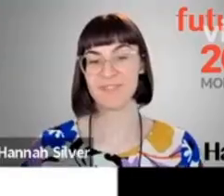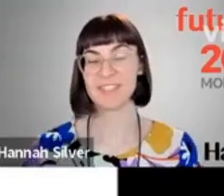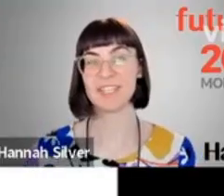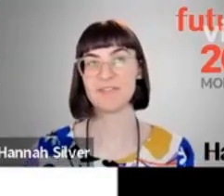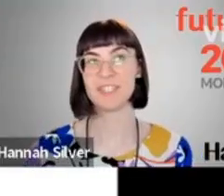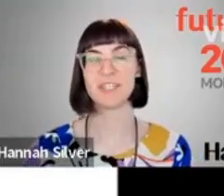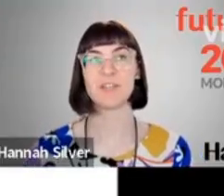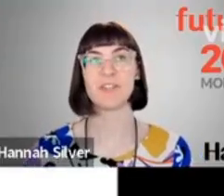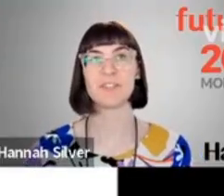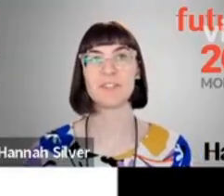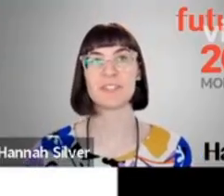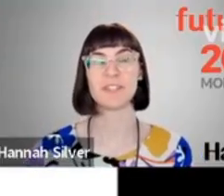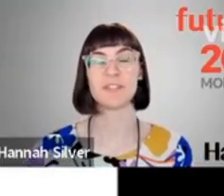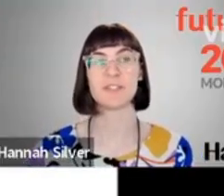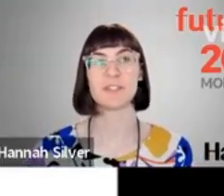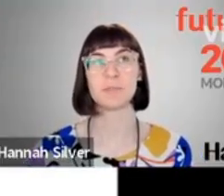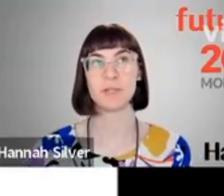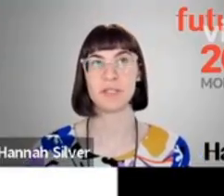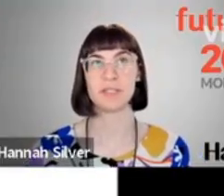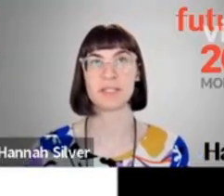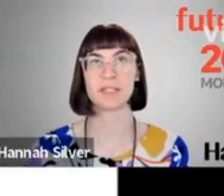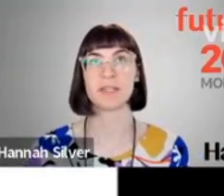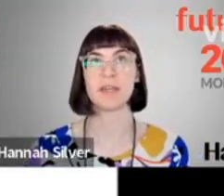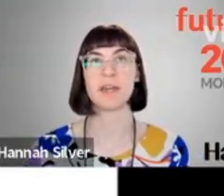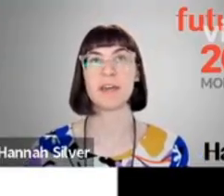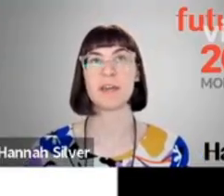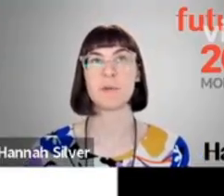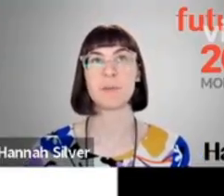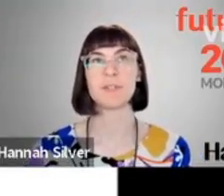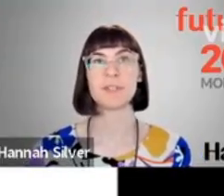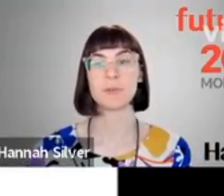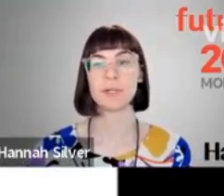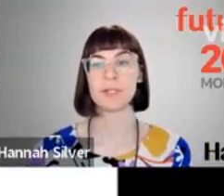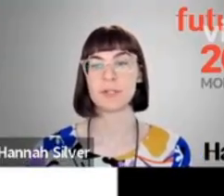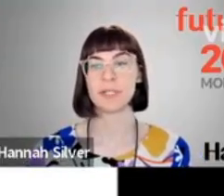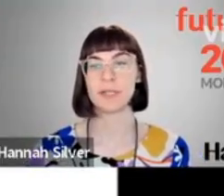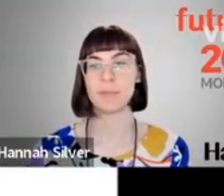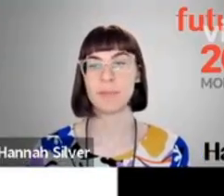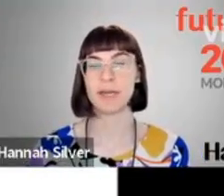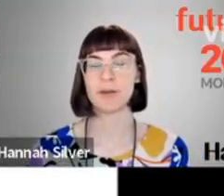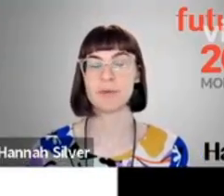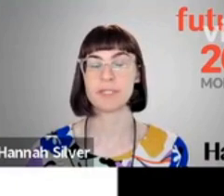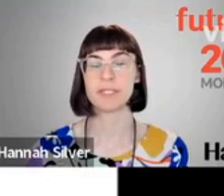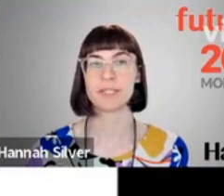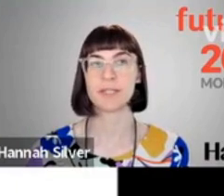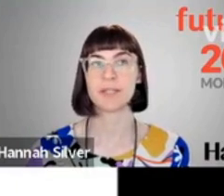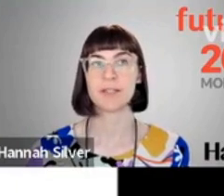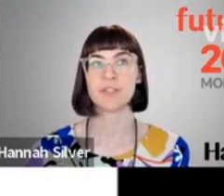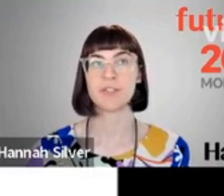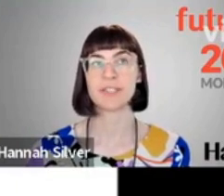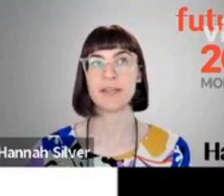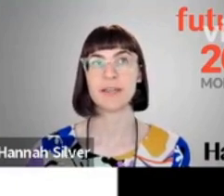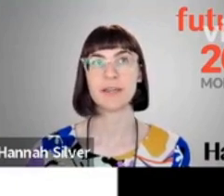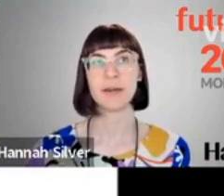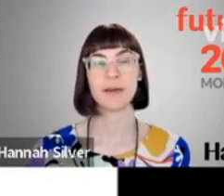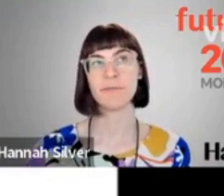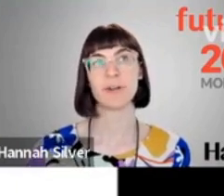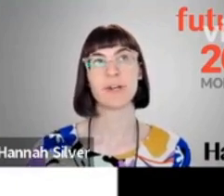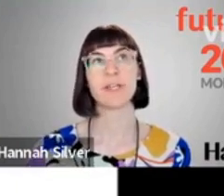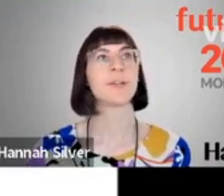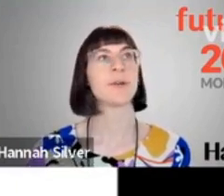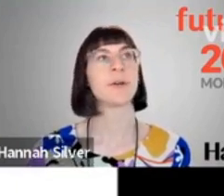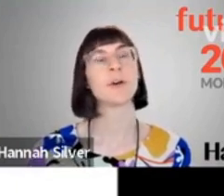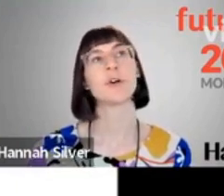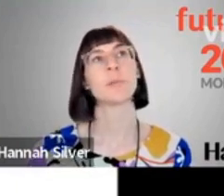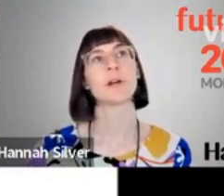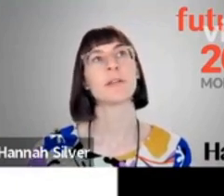Yeah, the safety in elevators is an interesting piece. I'm also wondering about just like comfort